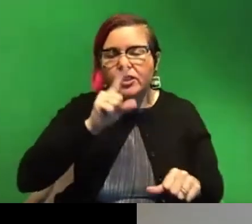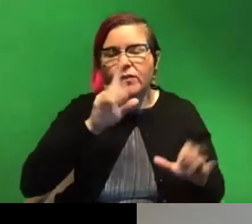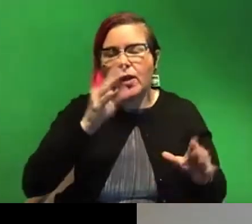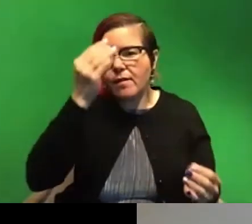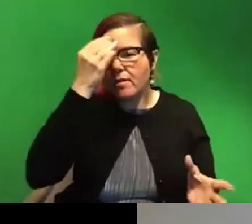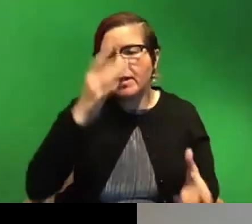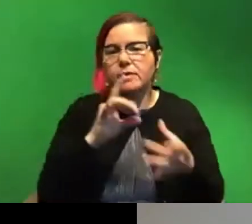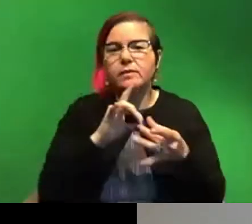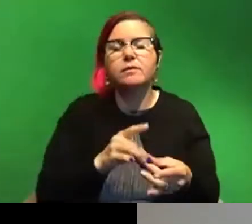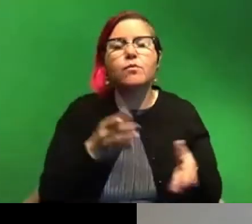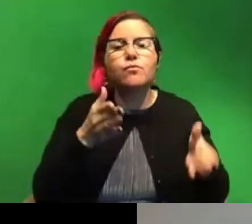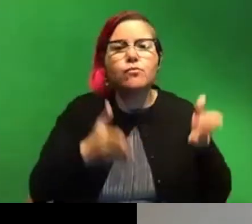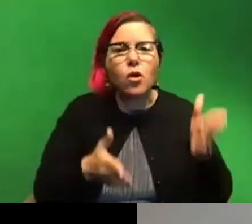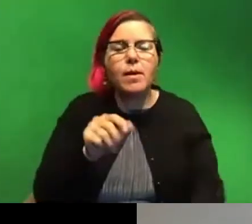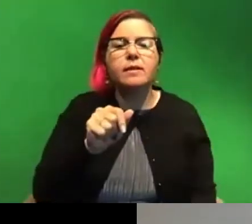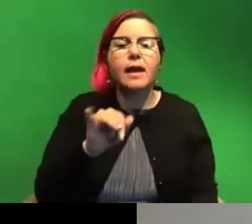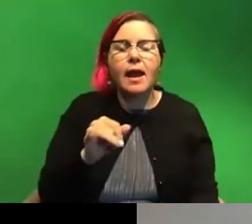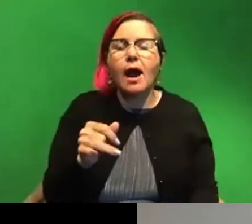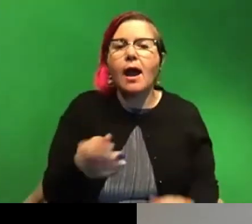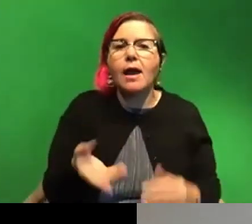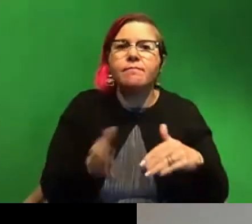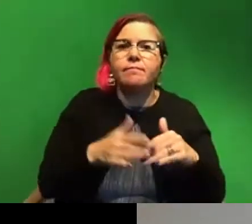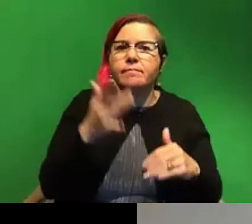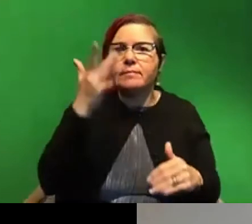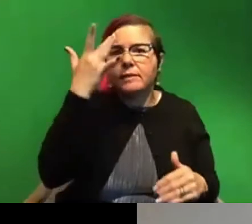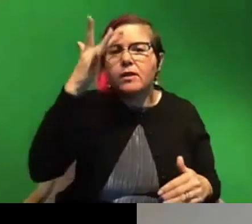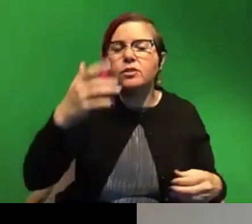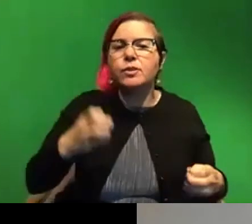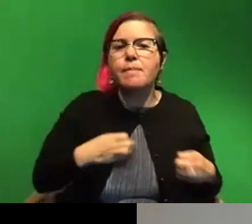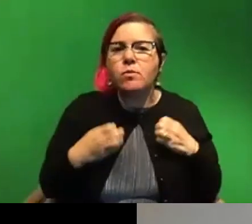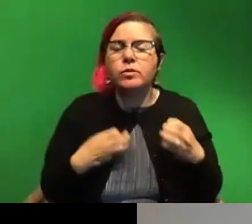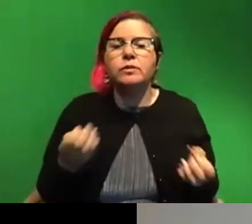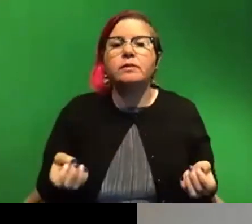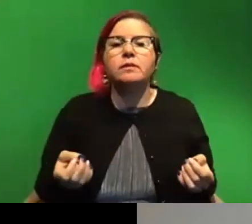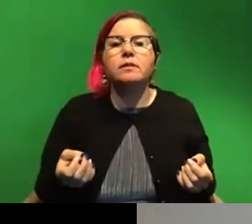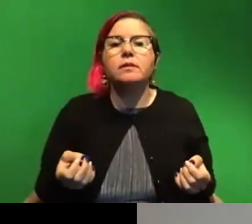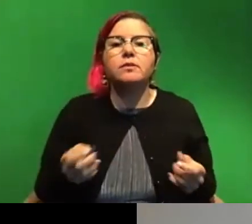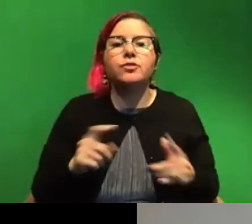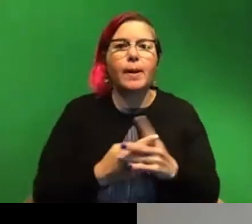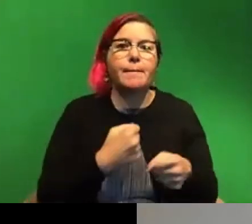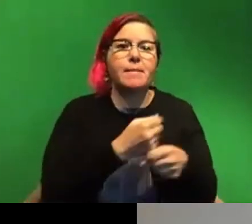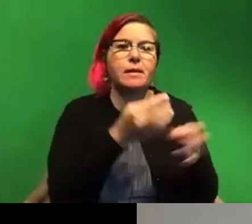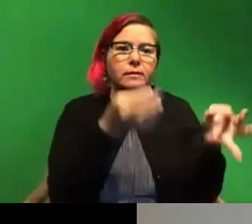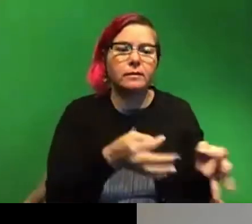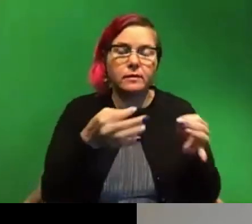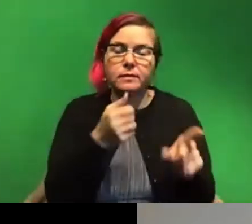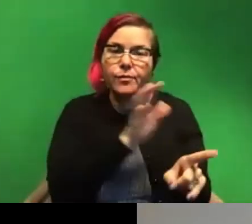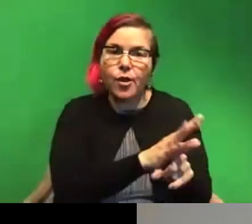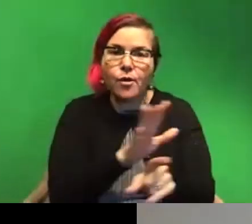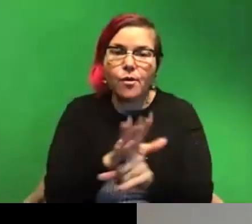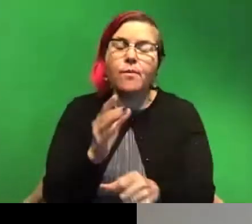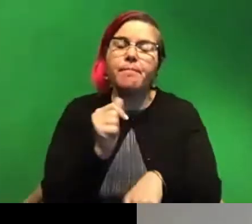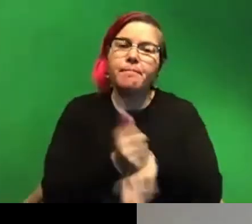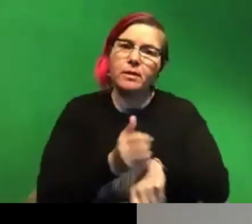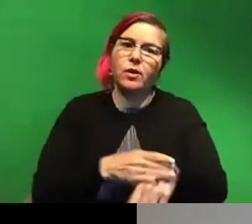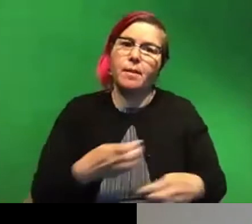about robots and AI gaining intelligence and emotions, and starting to make decisions on their own based off of those